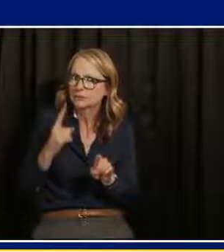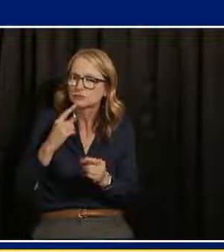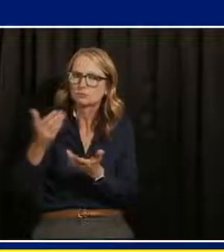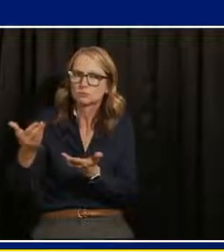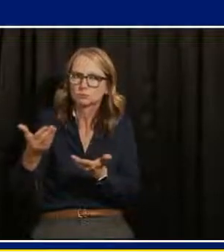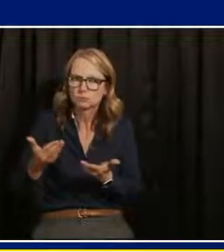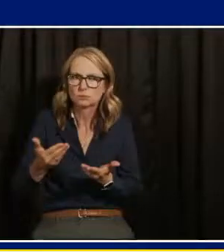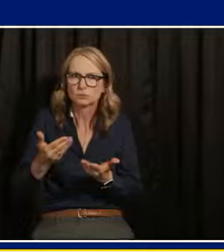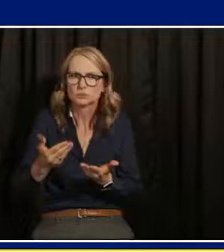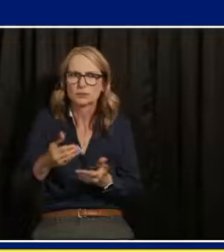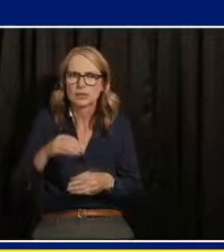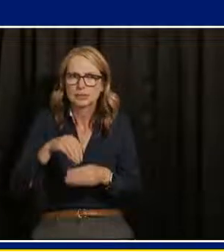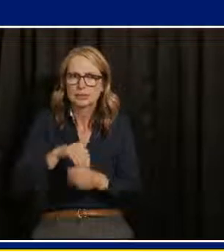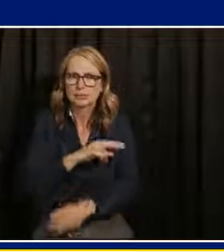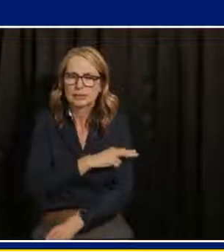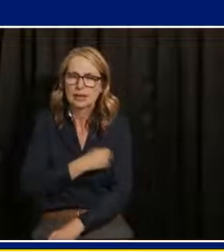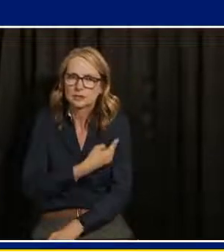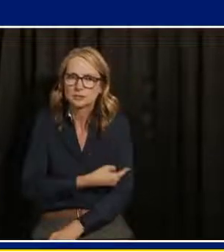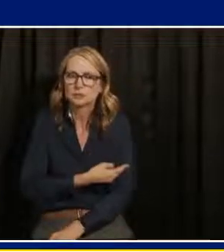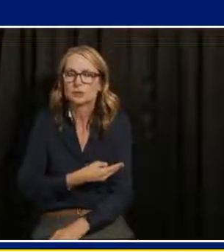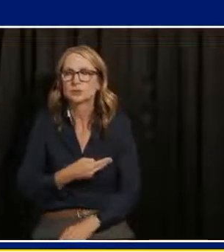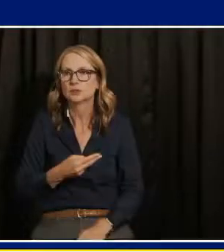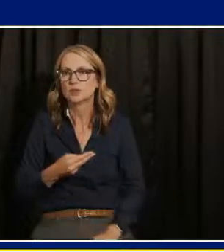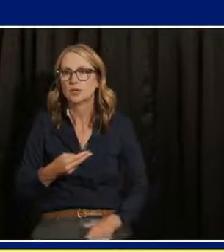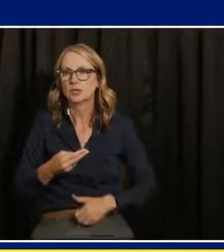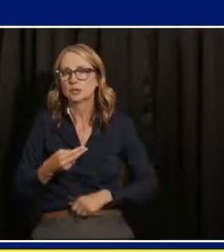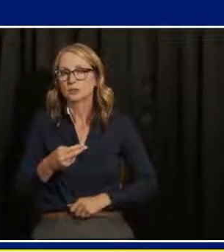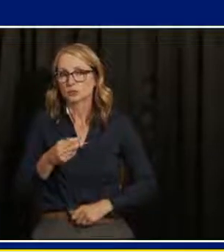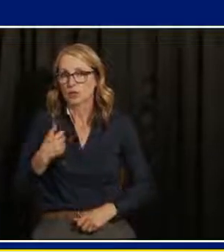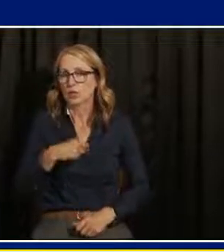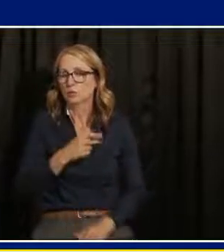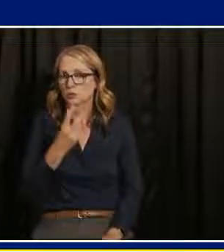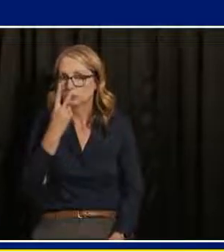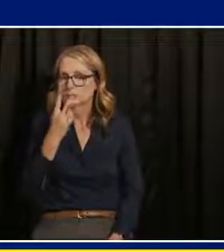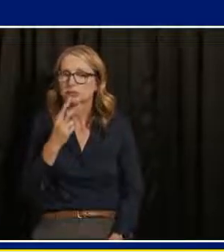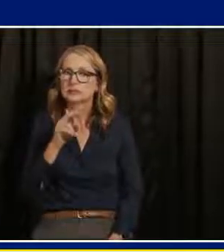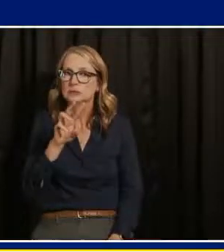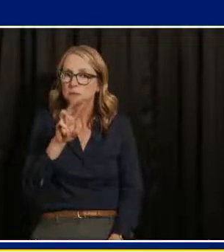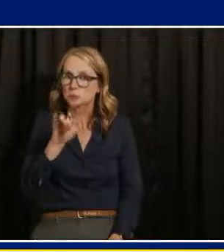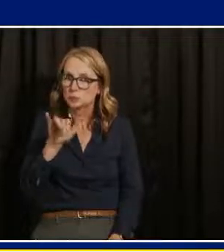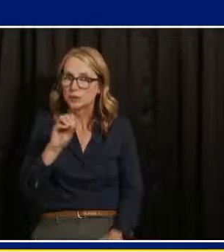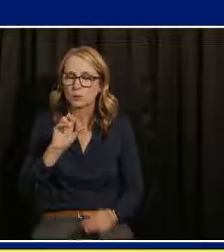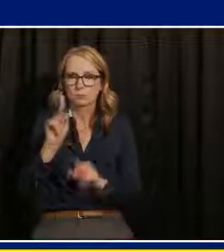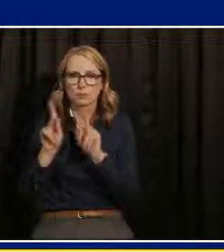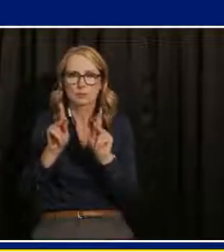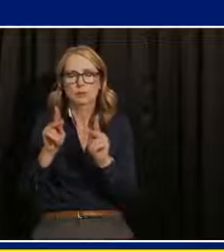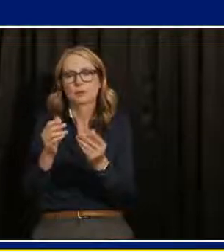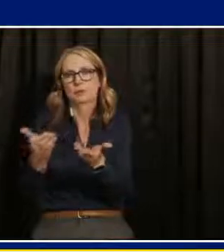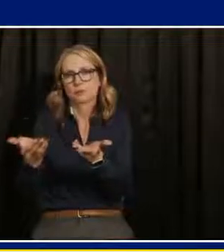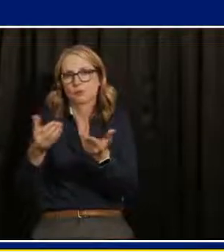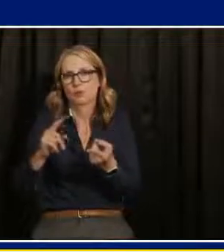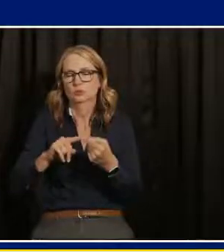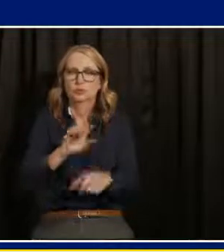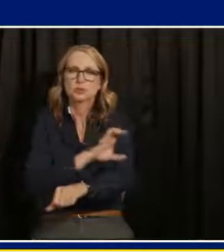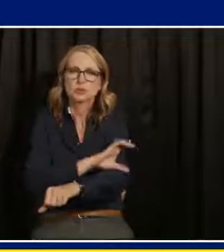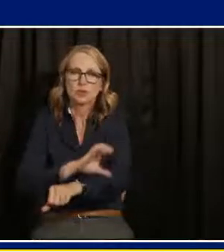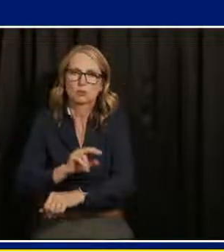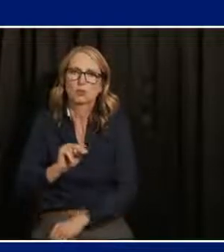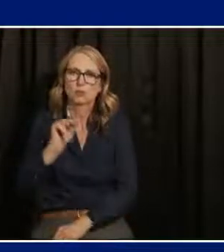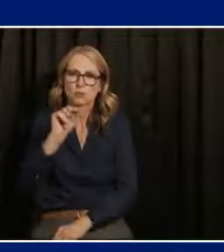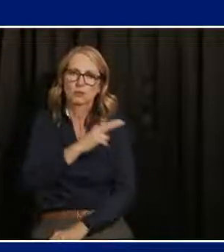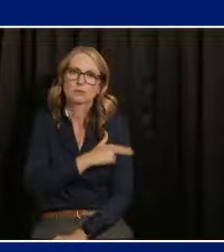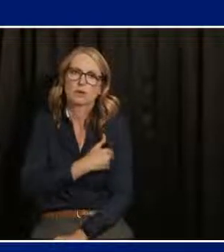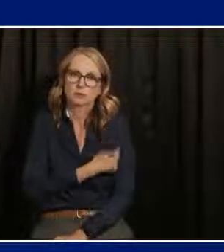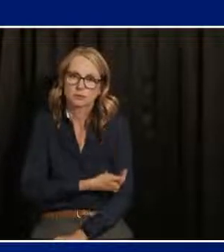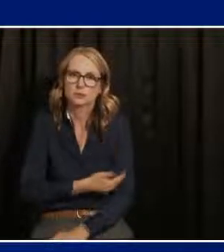of what we're seeing right now is the admission of Wyoming residents in Colorado right now in some of those northern Colorado hospitals. Next